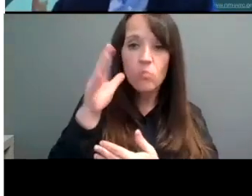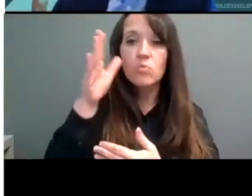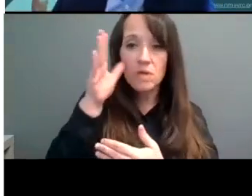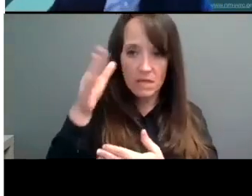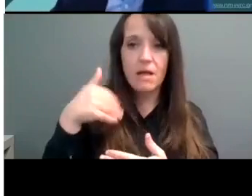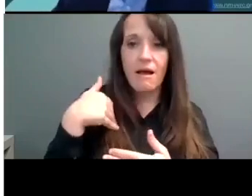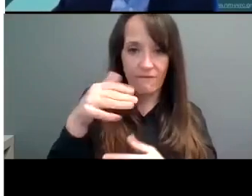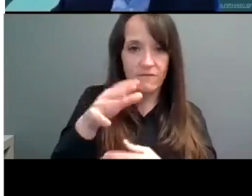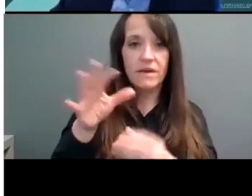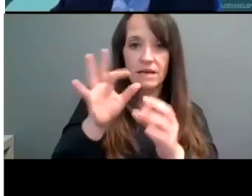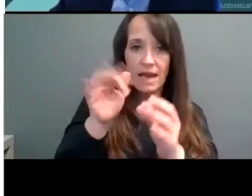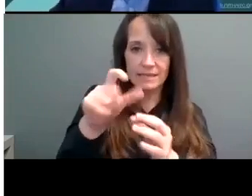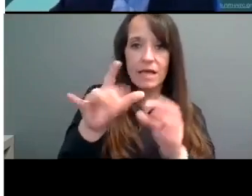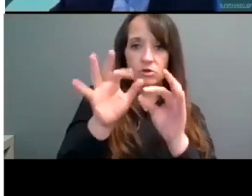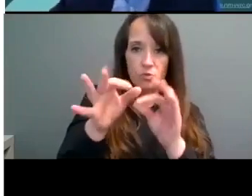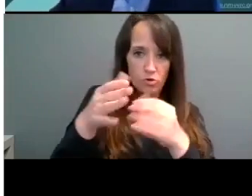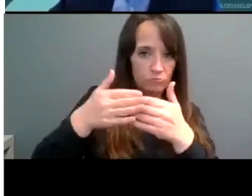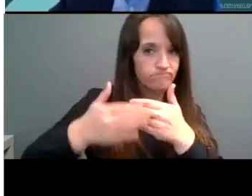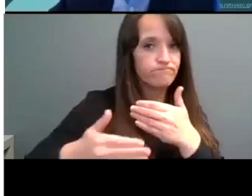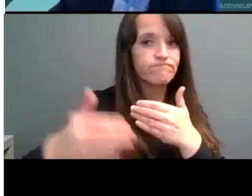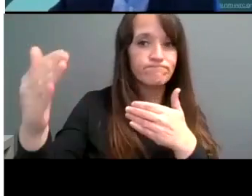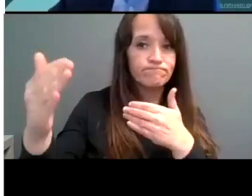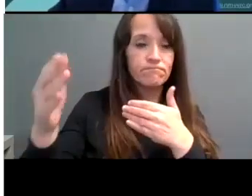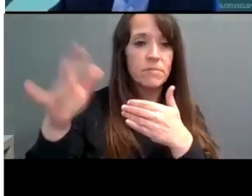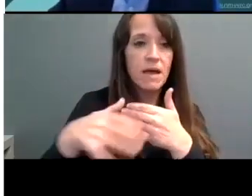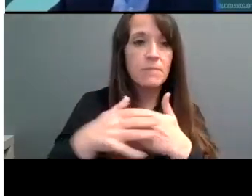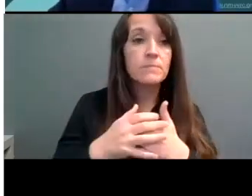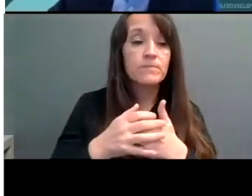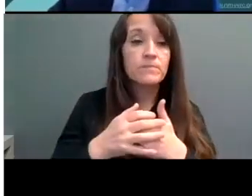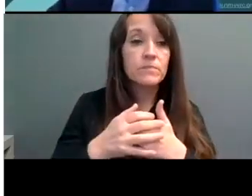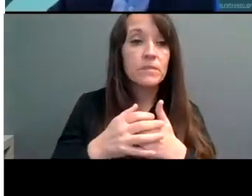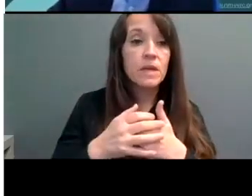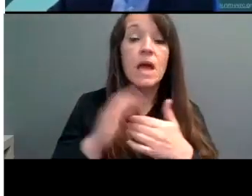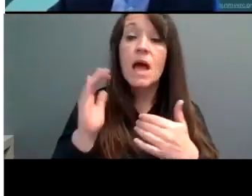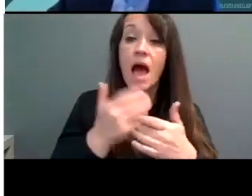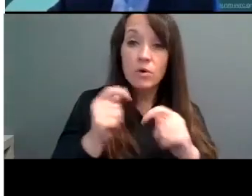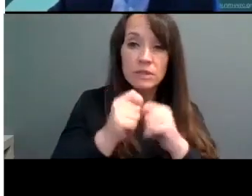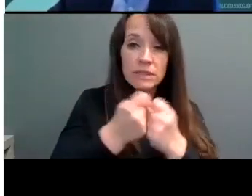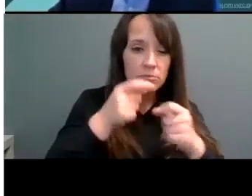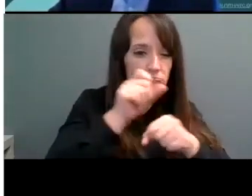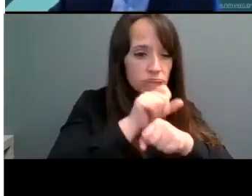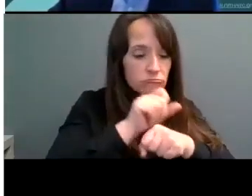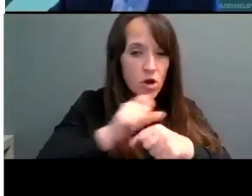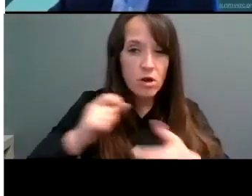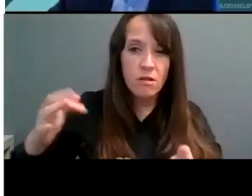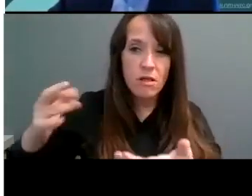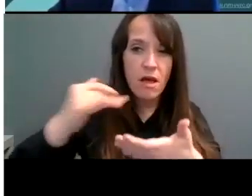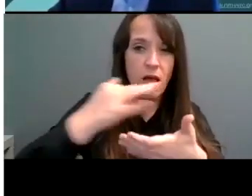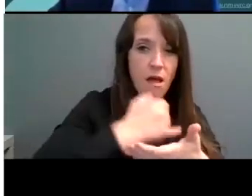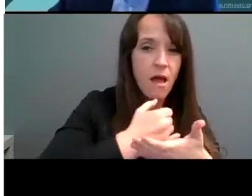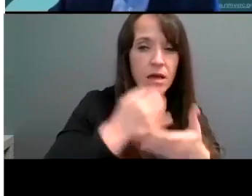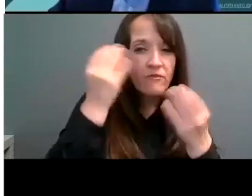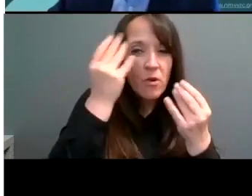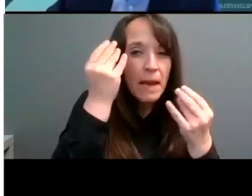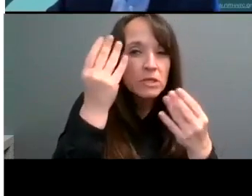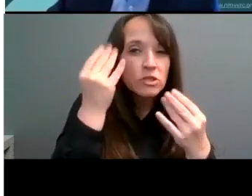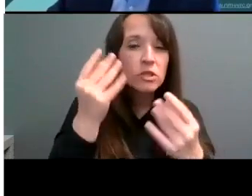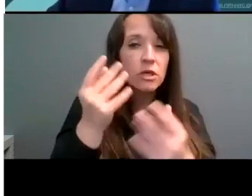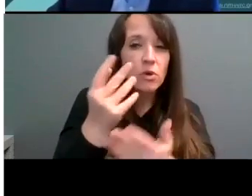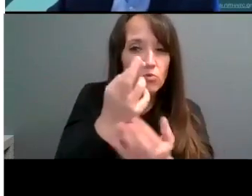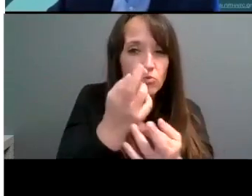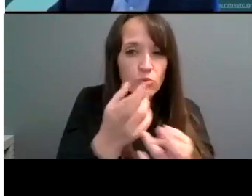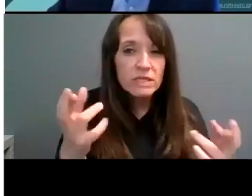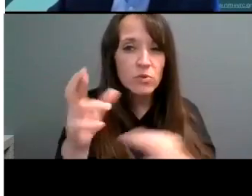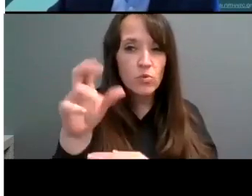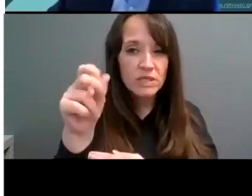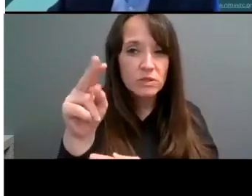In addition, our team has compiled an excellent resource page with information about trauma and effective responses and